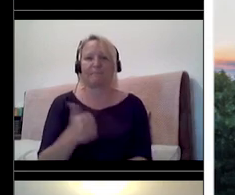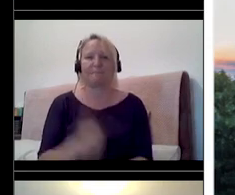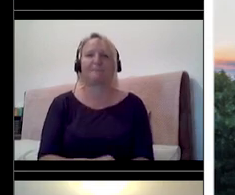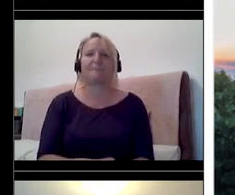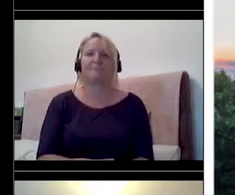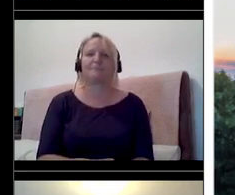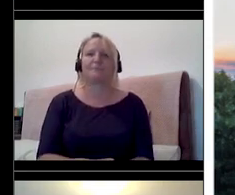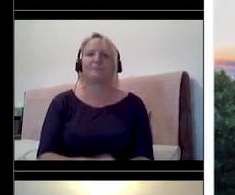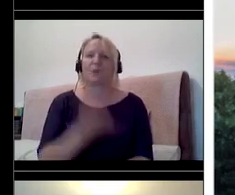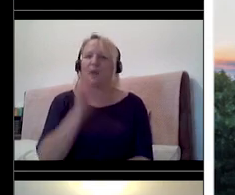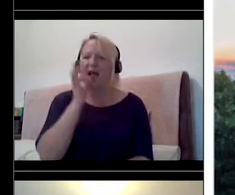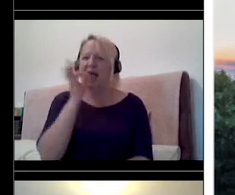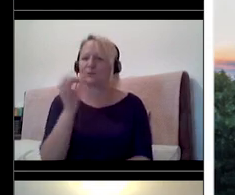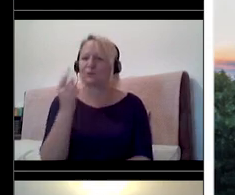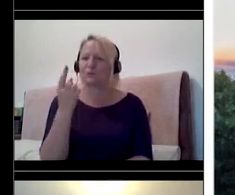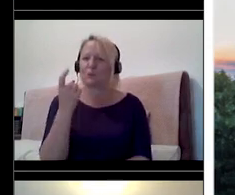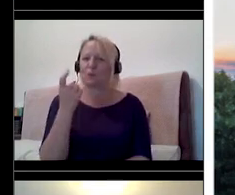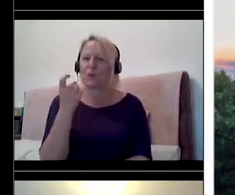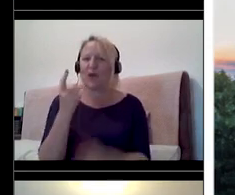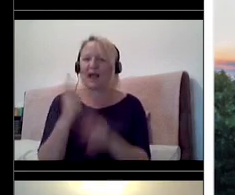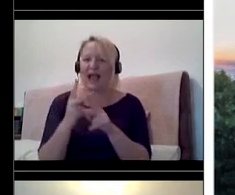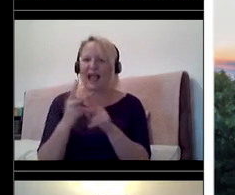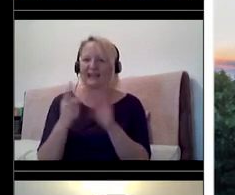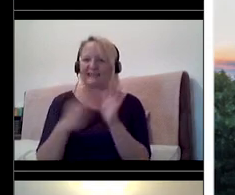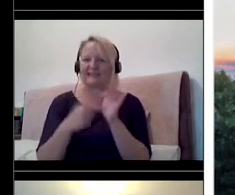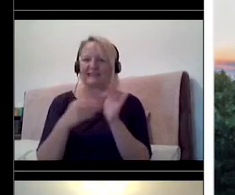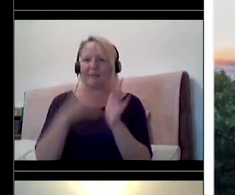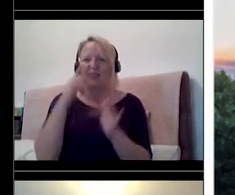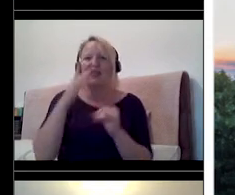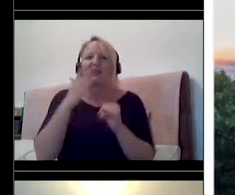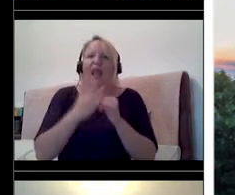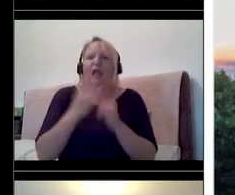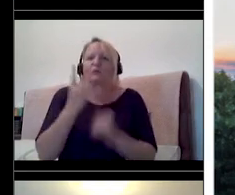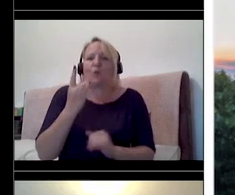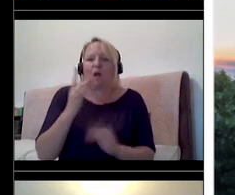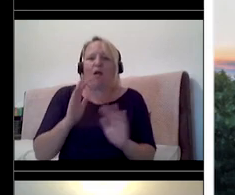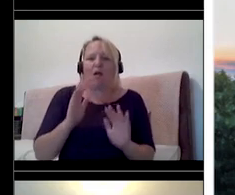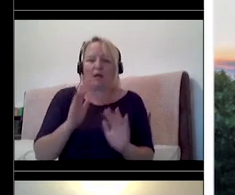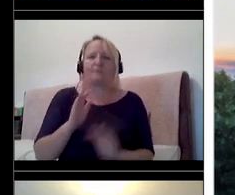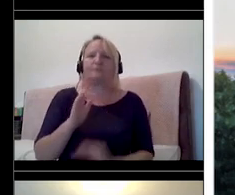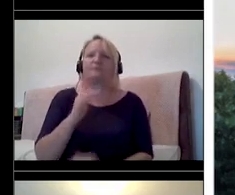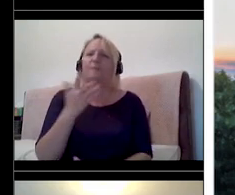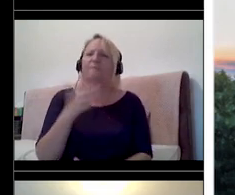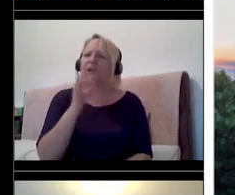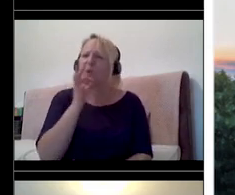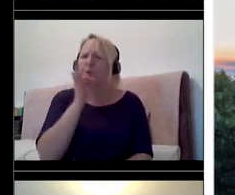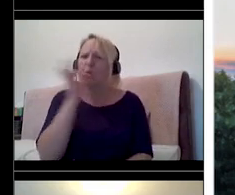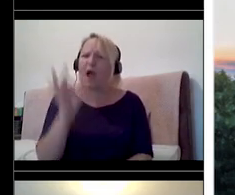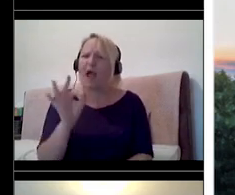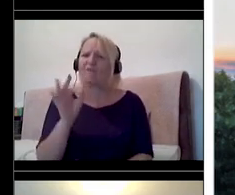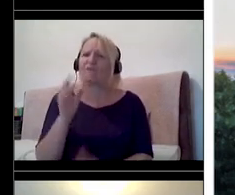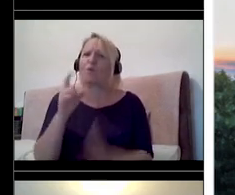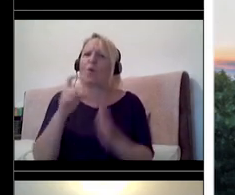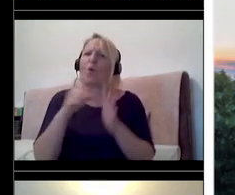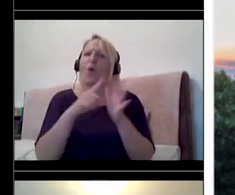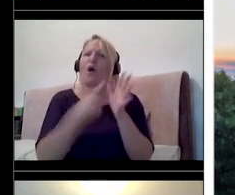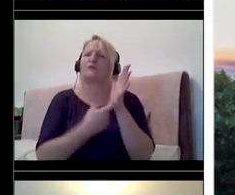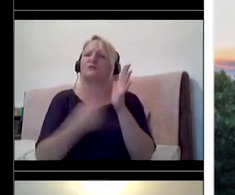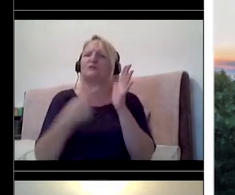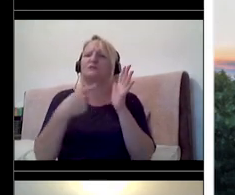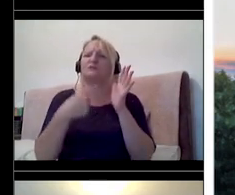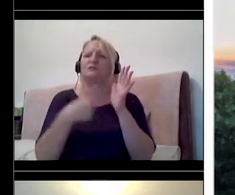to answer what I think is going to be our last question of the evening. We've had a question about the use of the Dartford Crossing